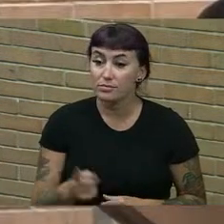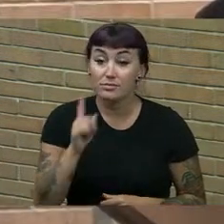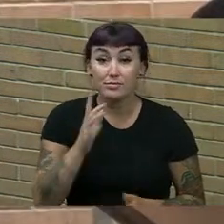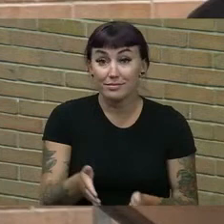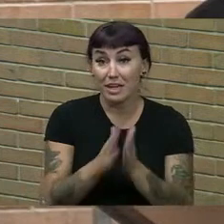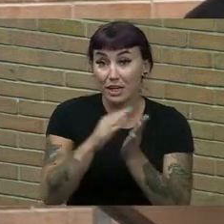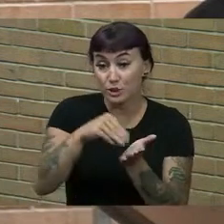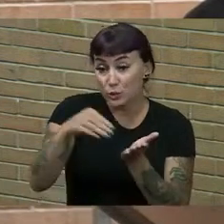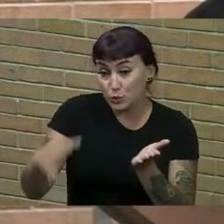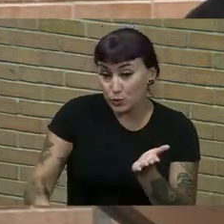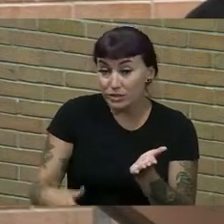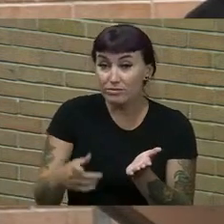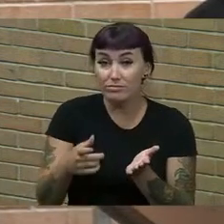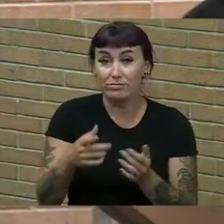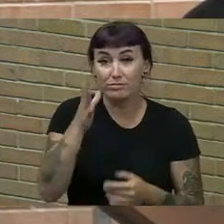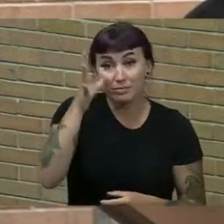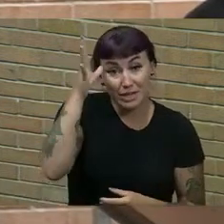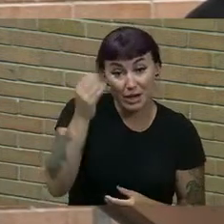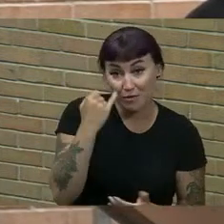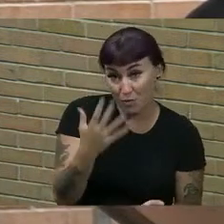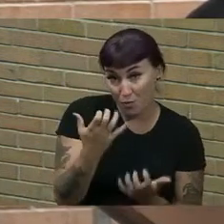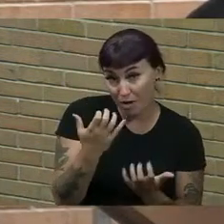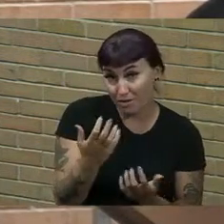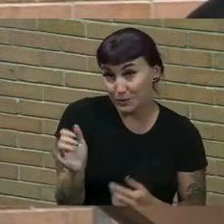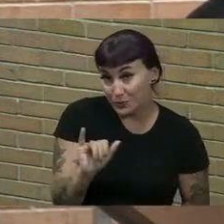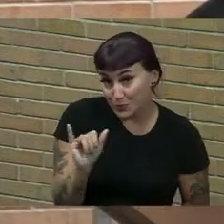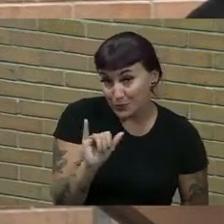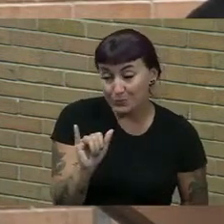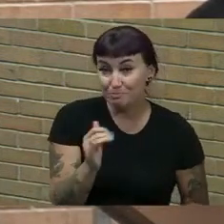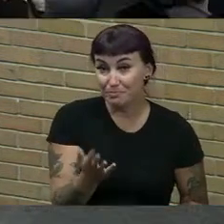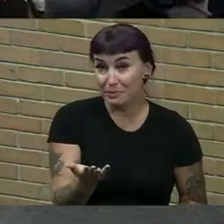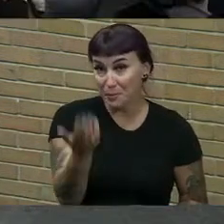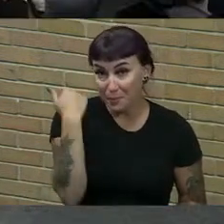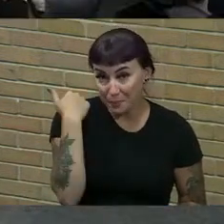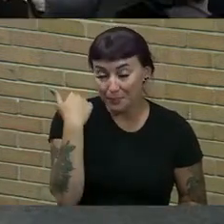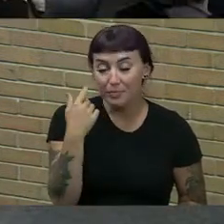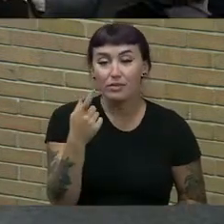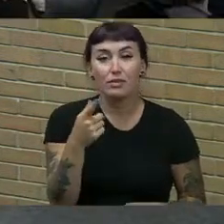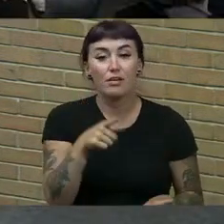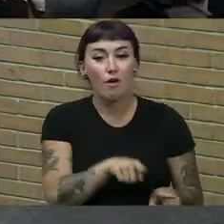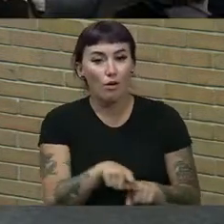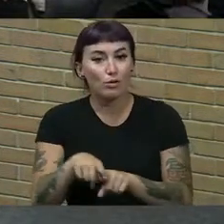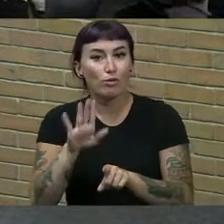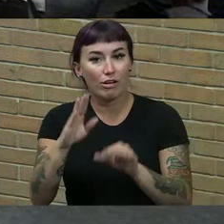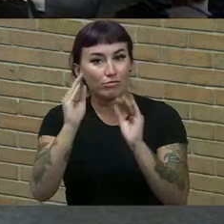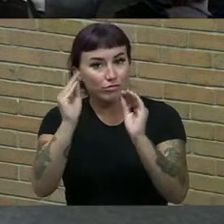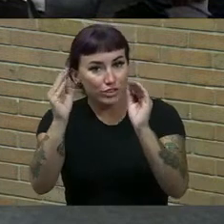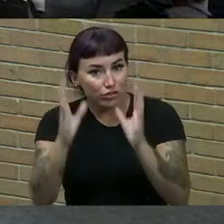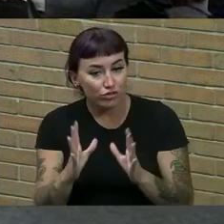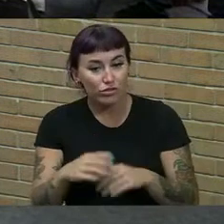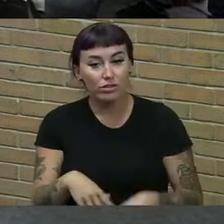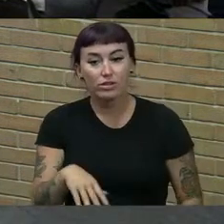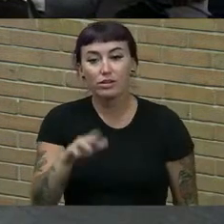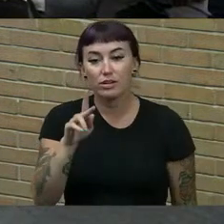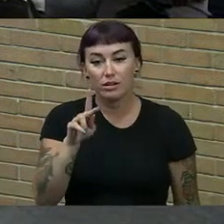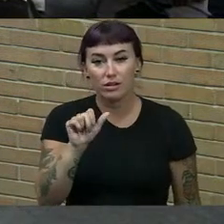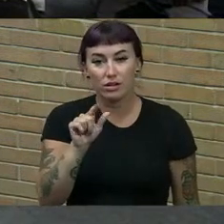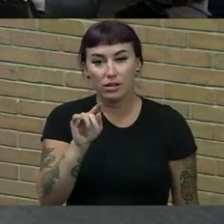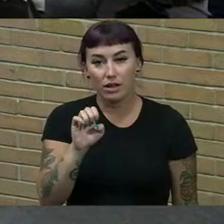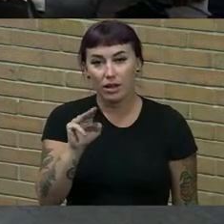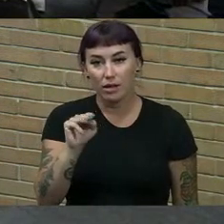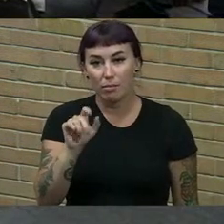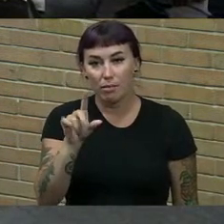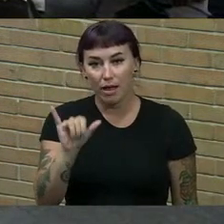students, parents if you'd like to, as well as their teachers, Katie Malley and